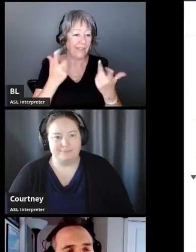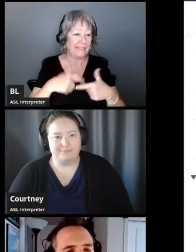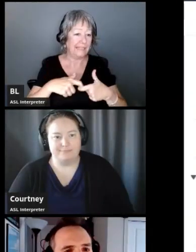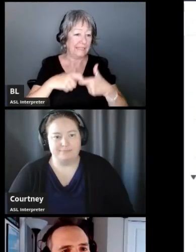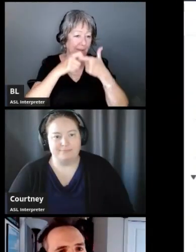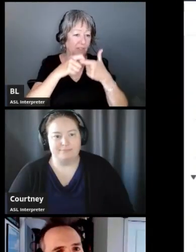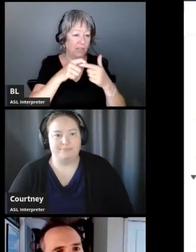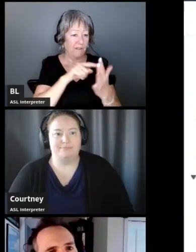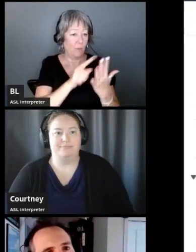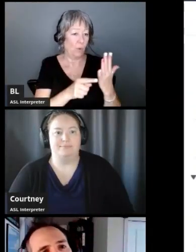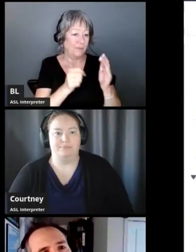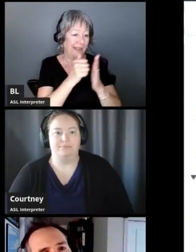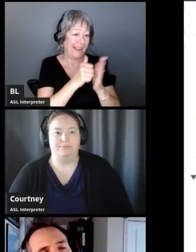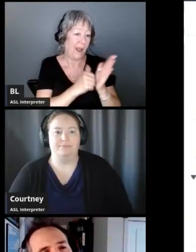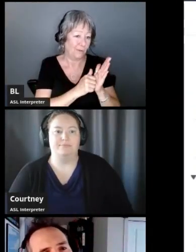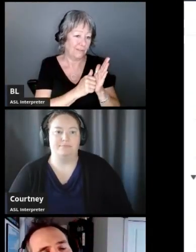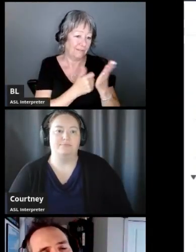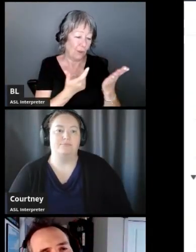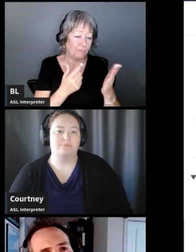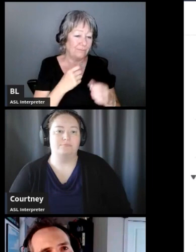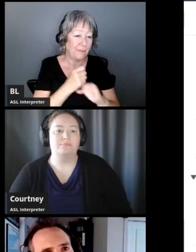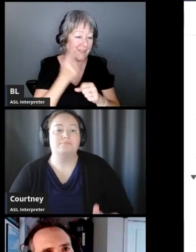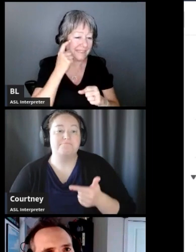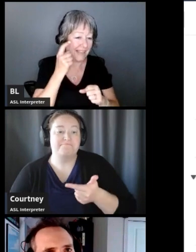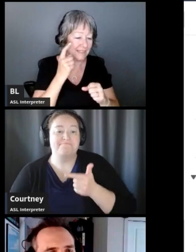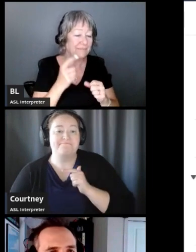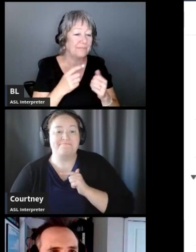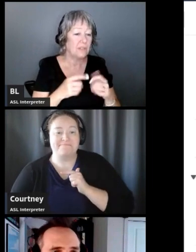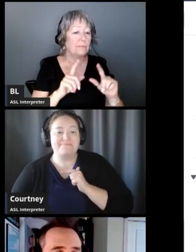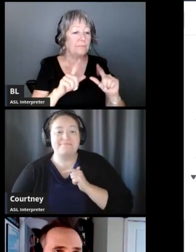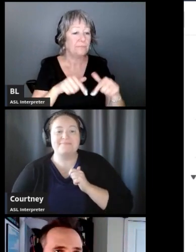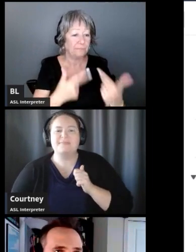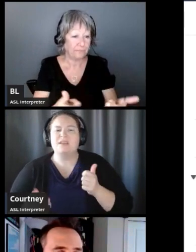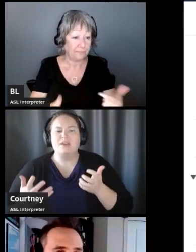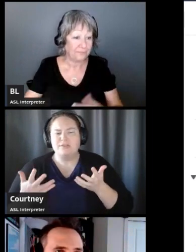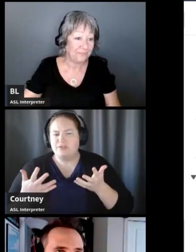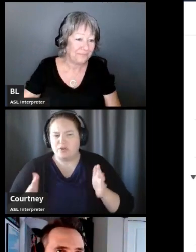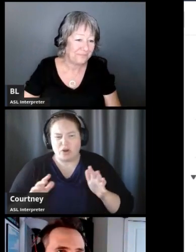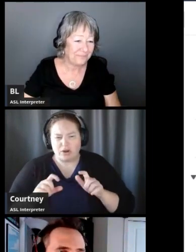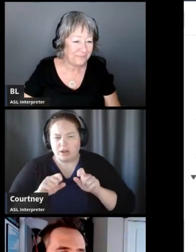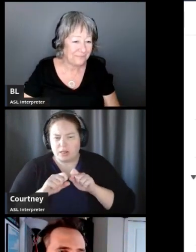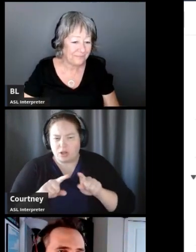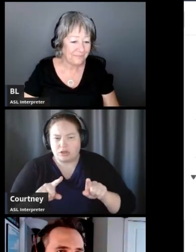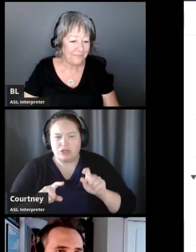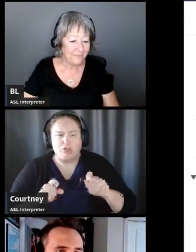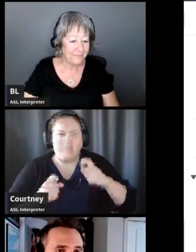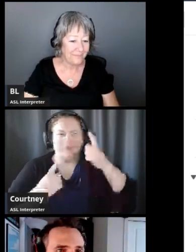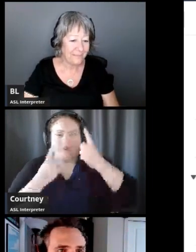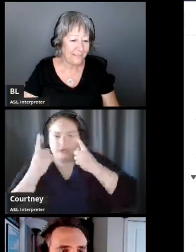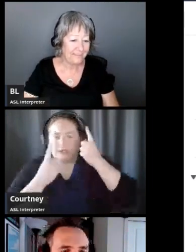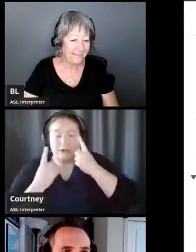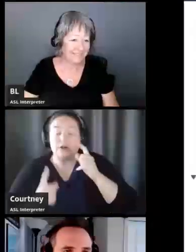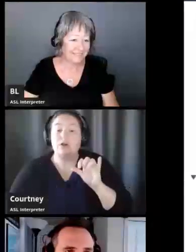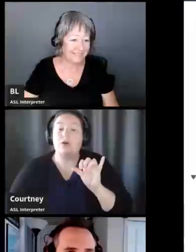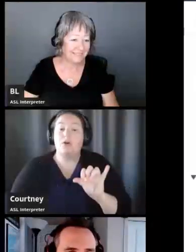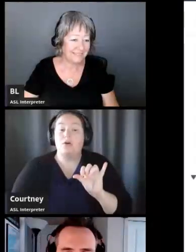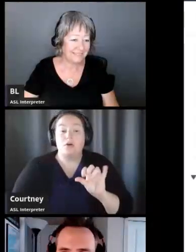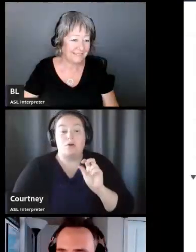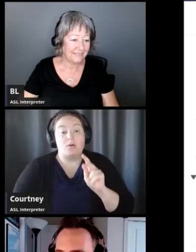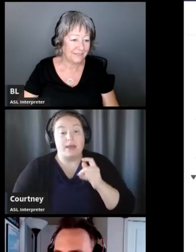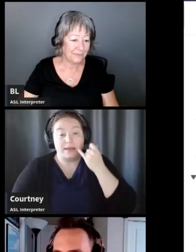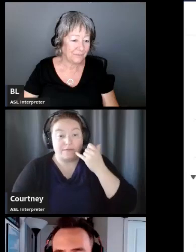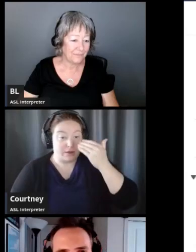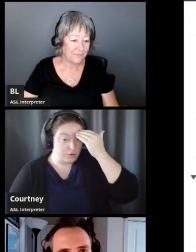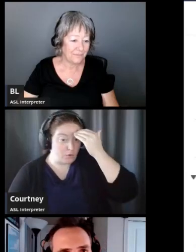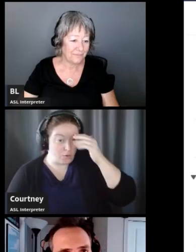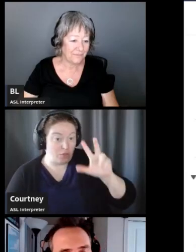of these accounts. Yeah. You're already launching. So then you would also have to take into account, like, oh, well, if I know that, 30%